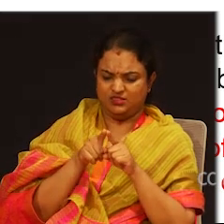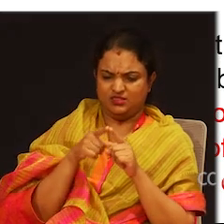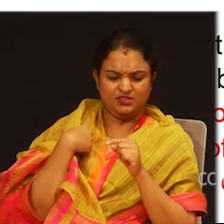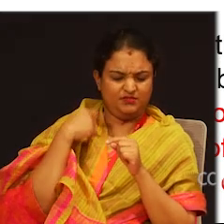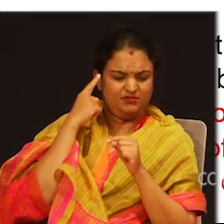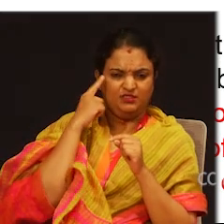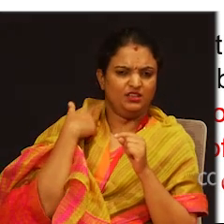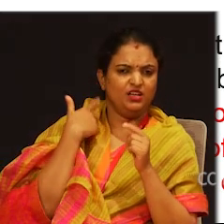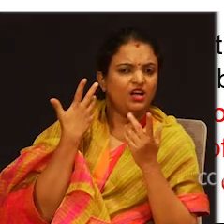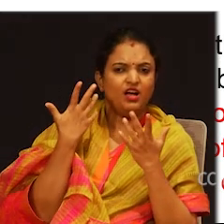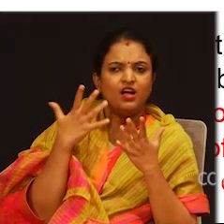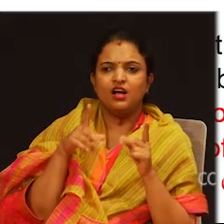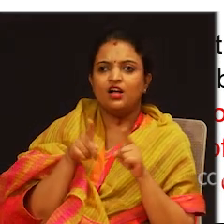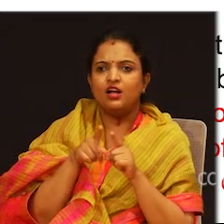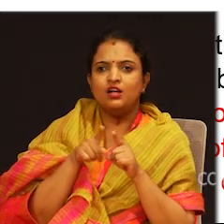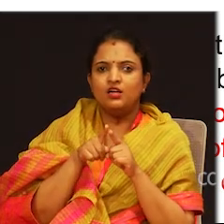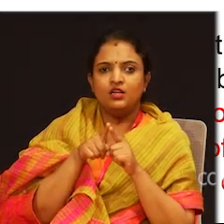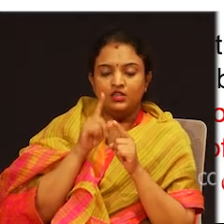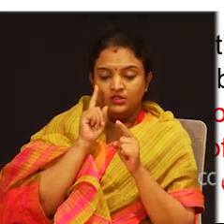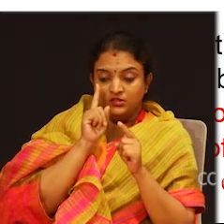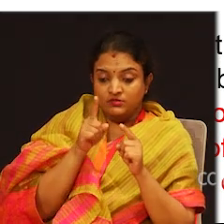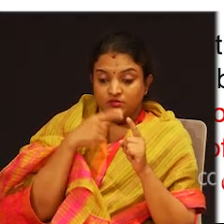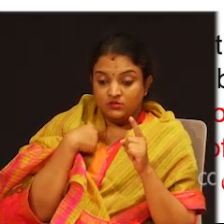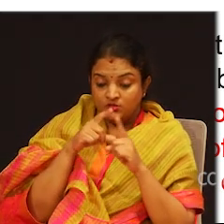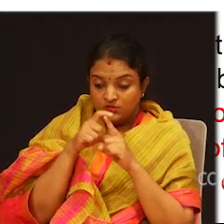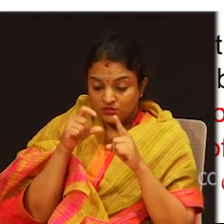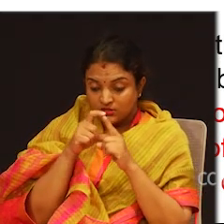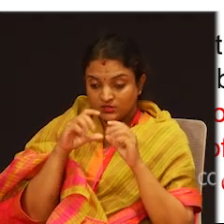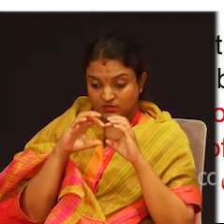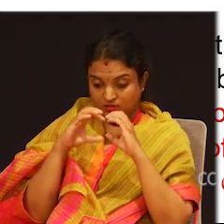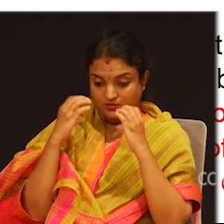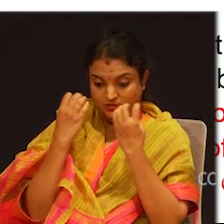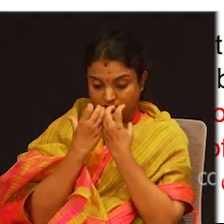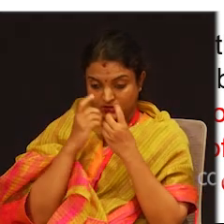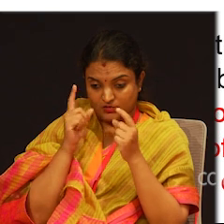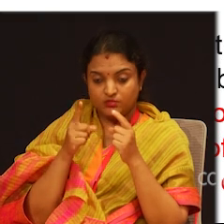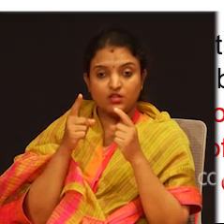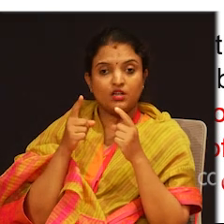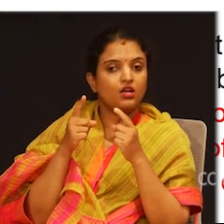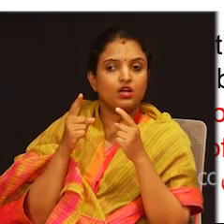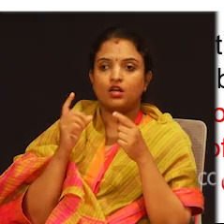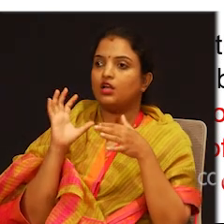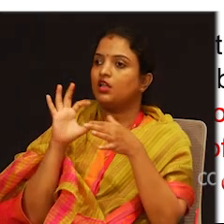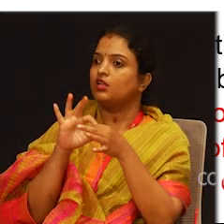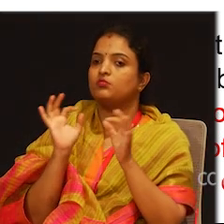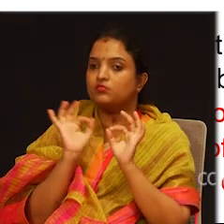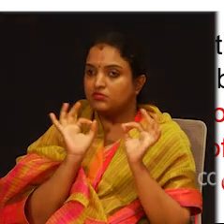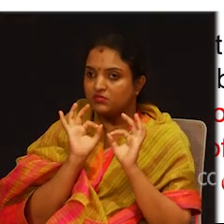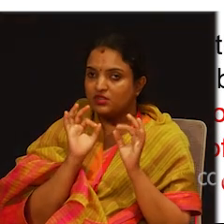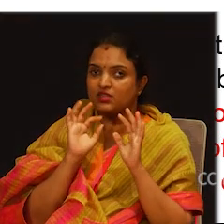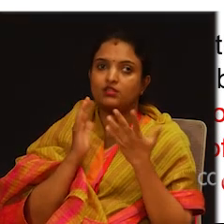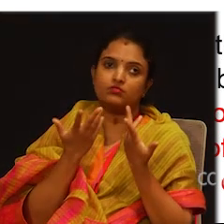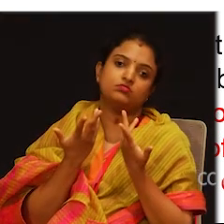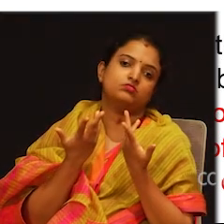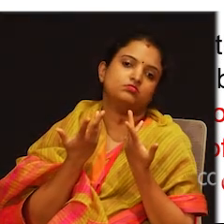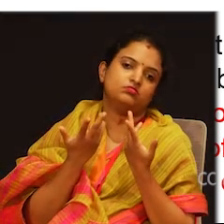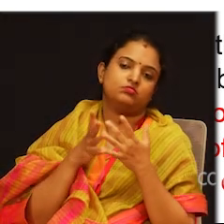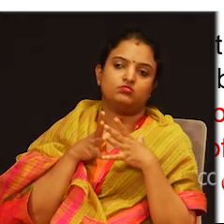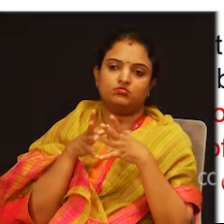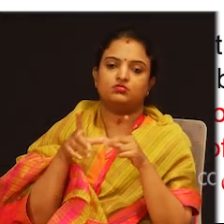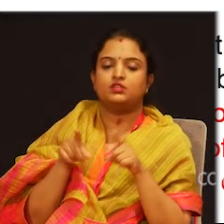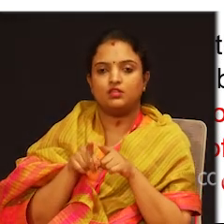create ruckus. But when we do something in the class which does not engage them, they will do what I just